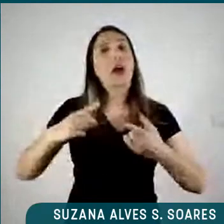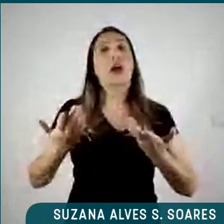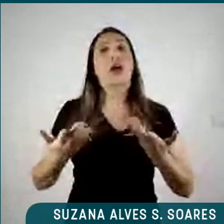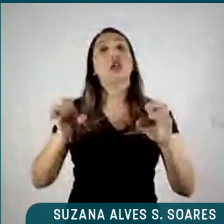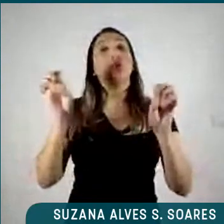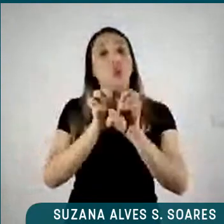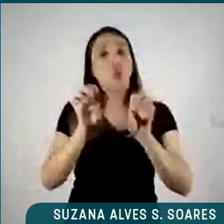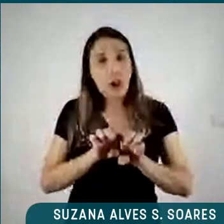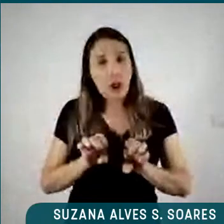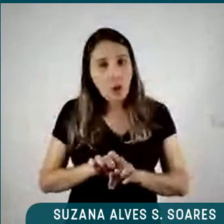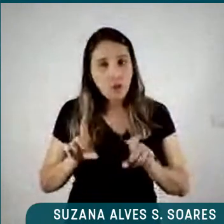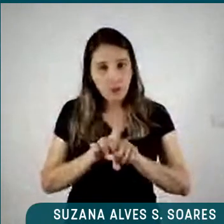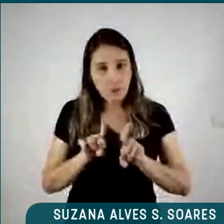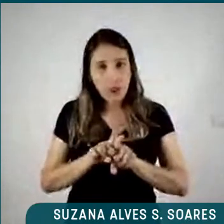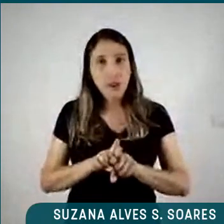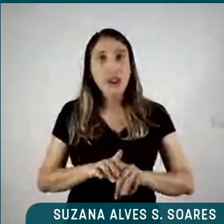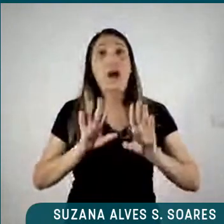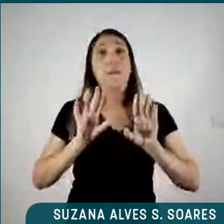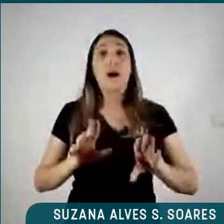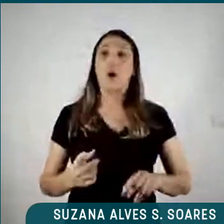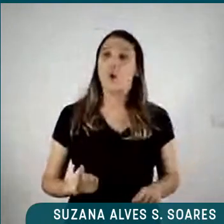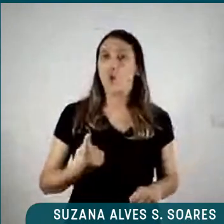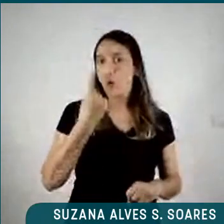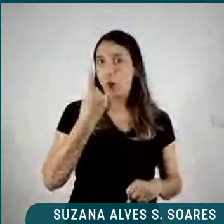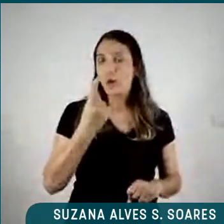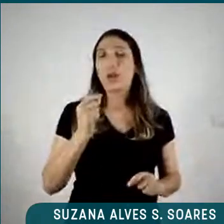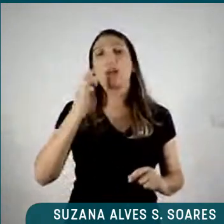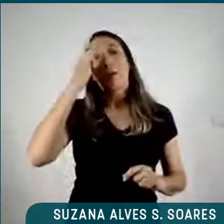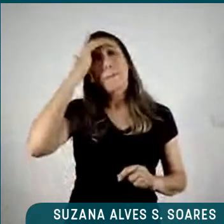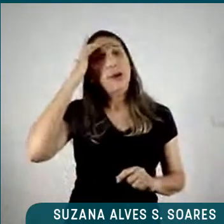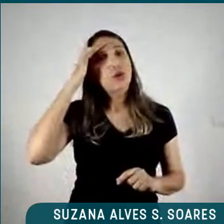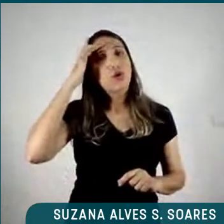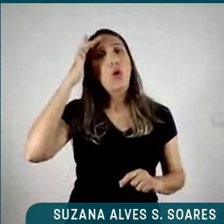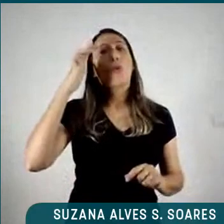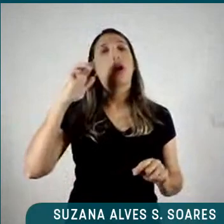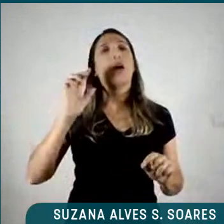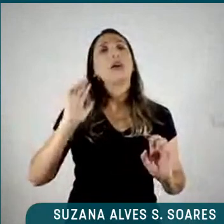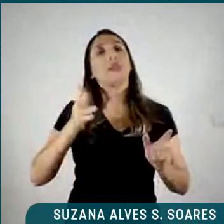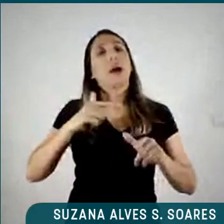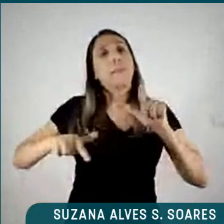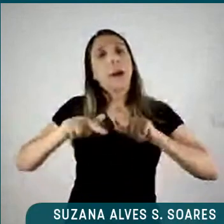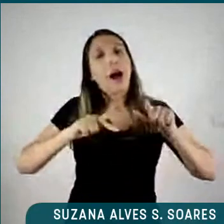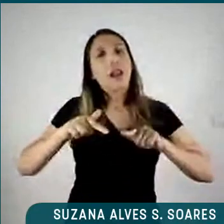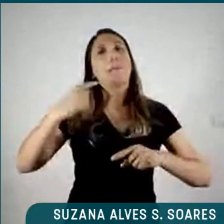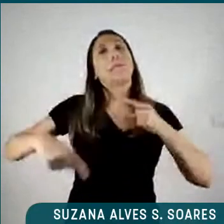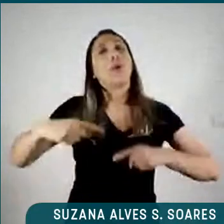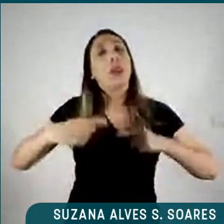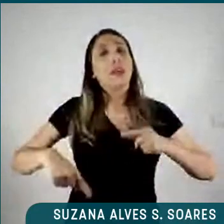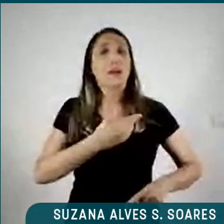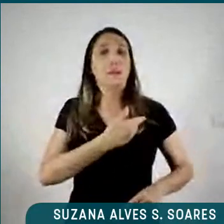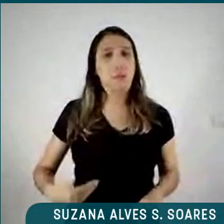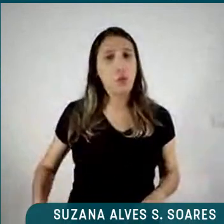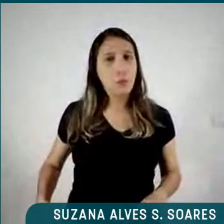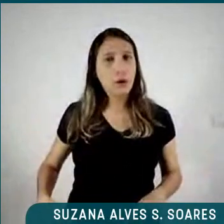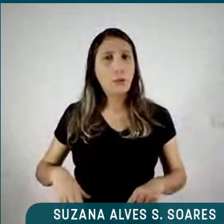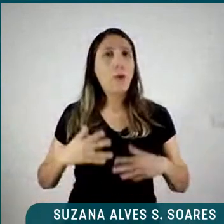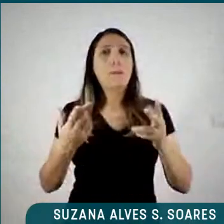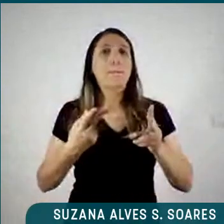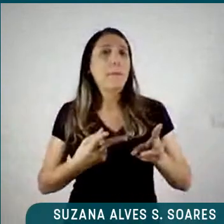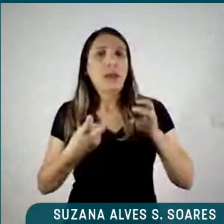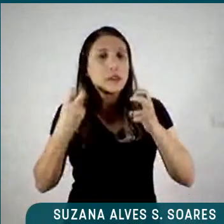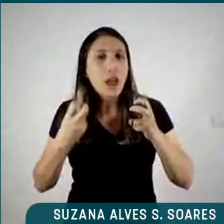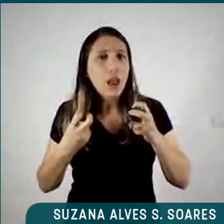the political issue, the structural issue, but one of the things that people that work